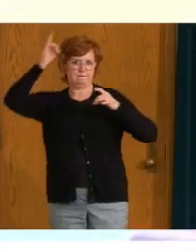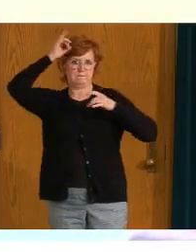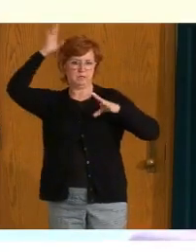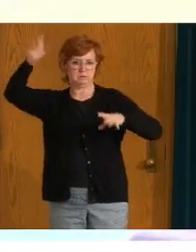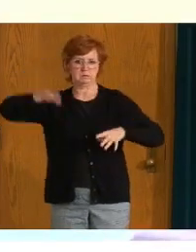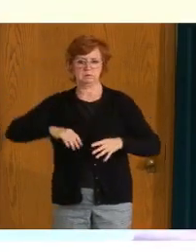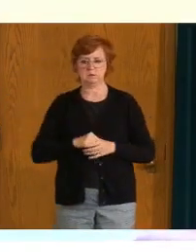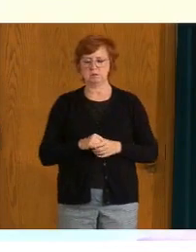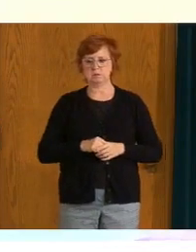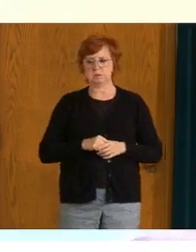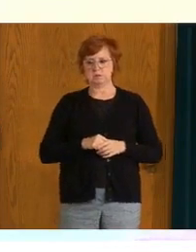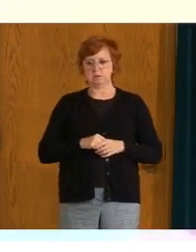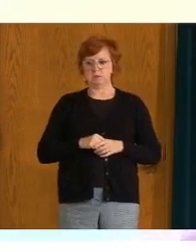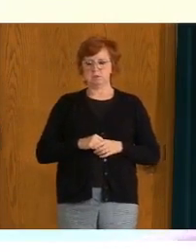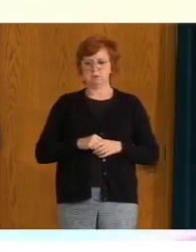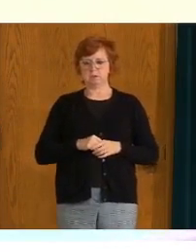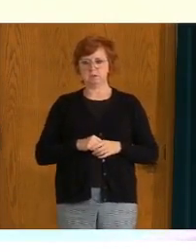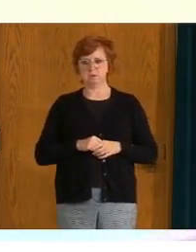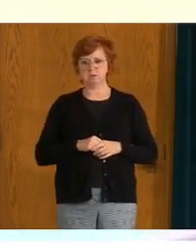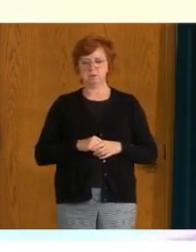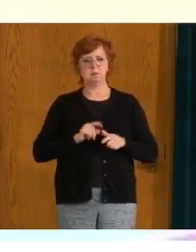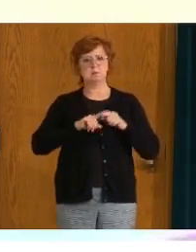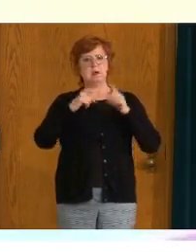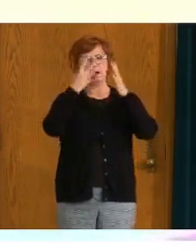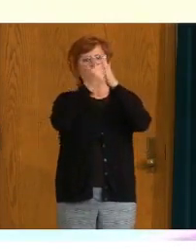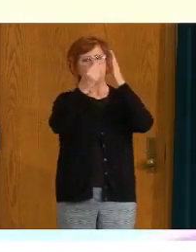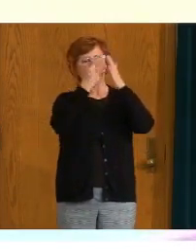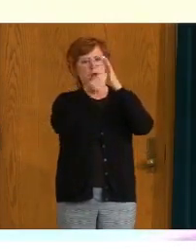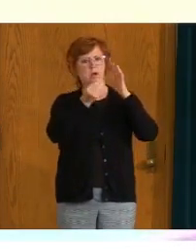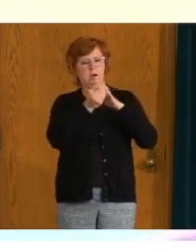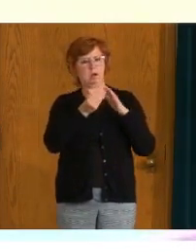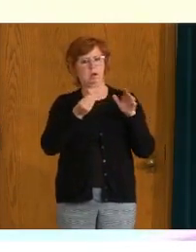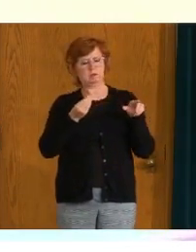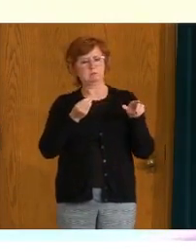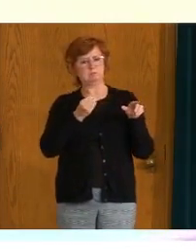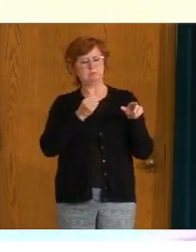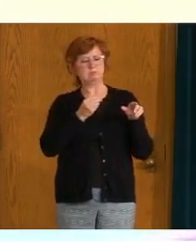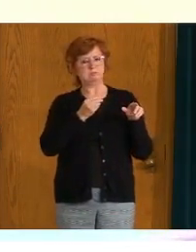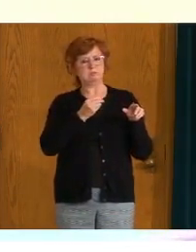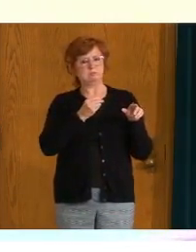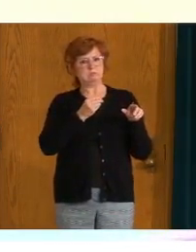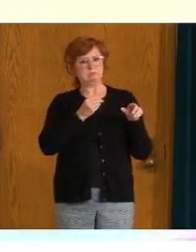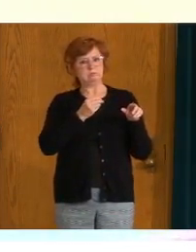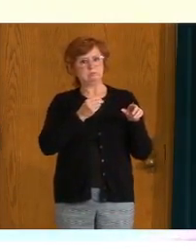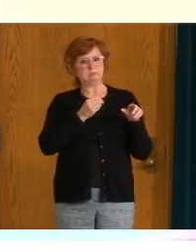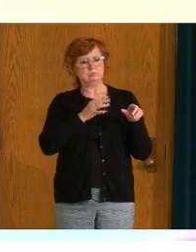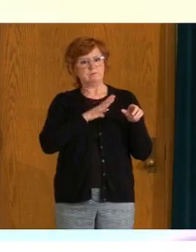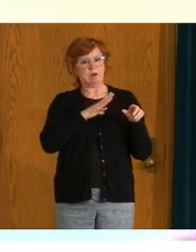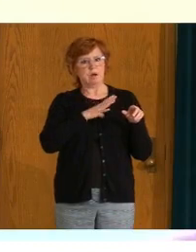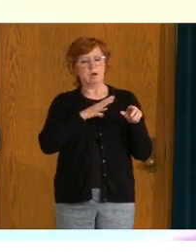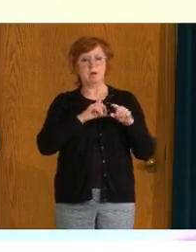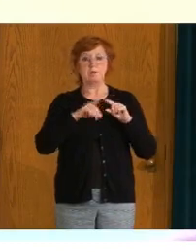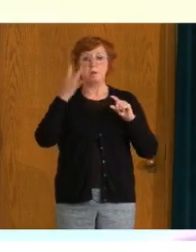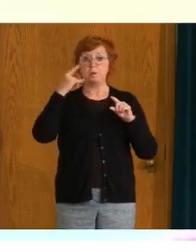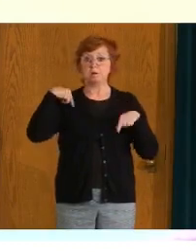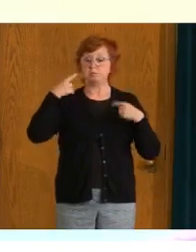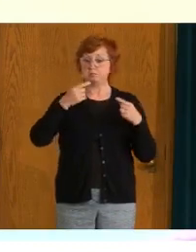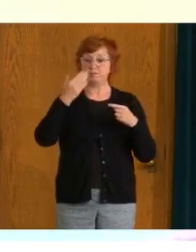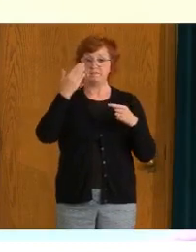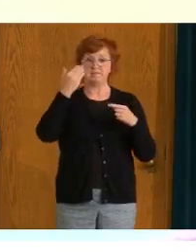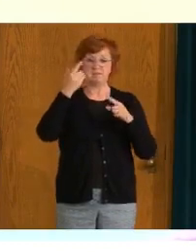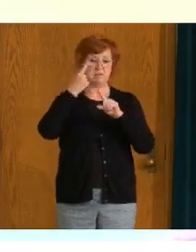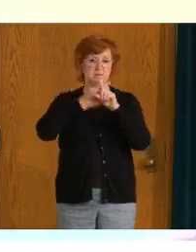very dramatic, but the fact of the matter is the bulk of our transmission always throughout the last 16 months has been in small indoor